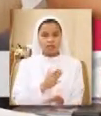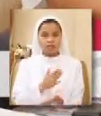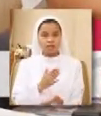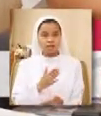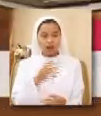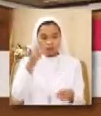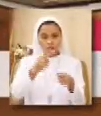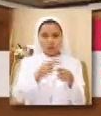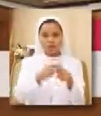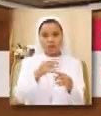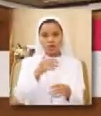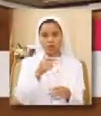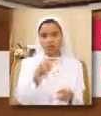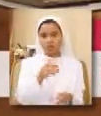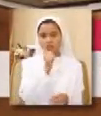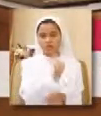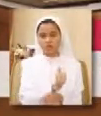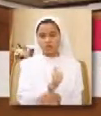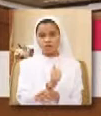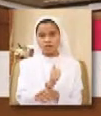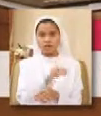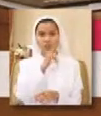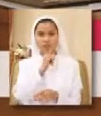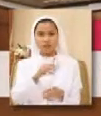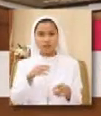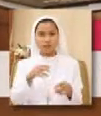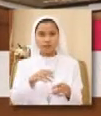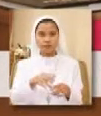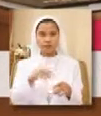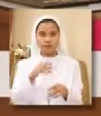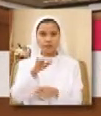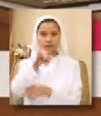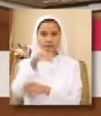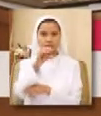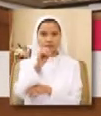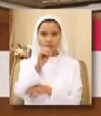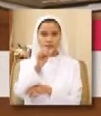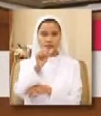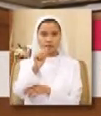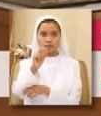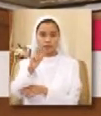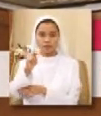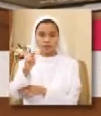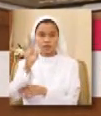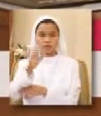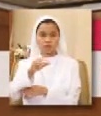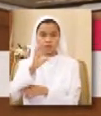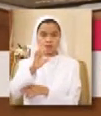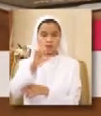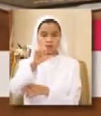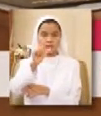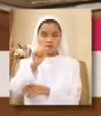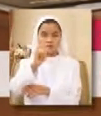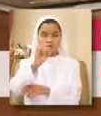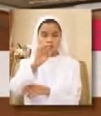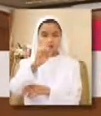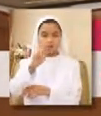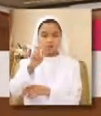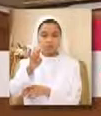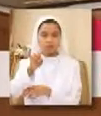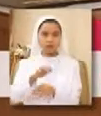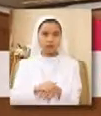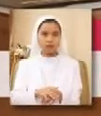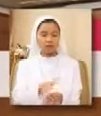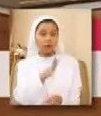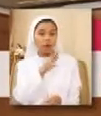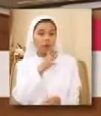Joan Claire. Oh, yeah. We're Franciscan sisters. Yeah. And Archbishop did say, Archbishop Agaspi, your mother, I